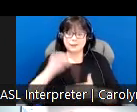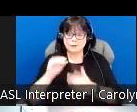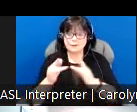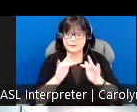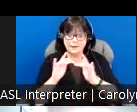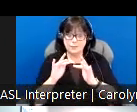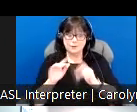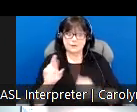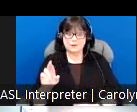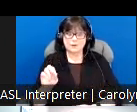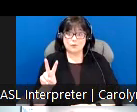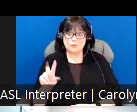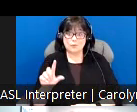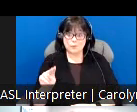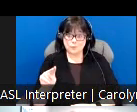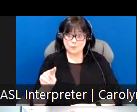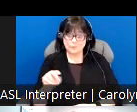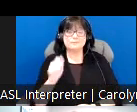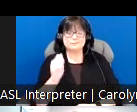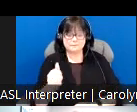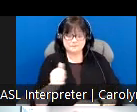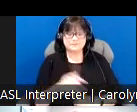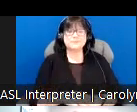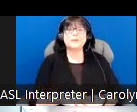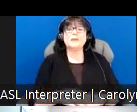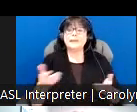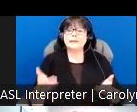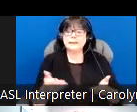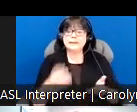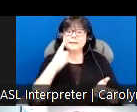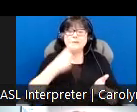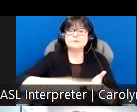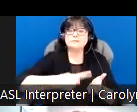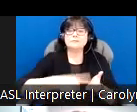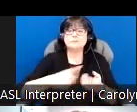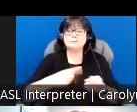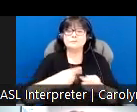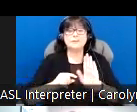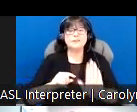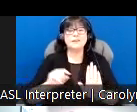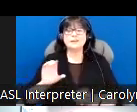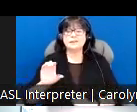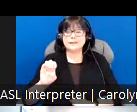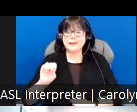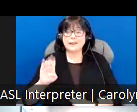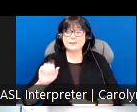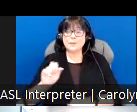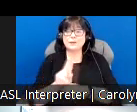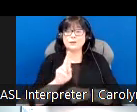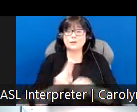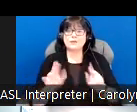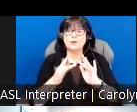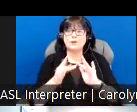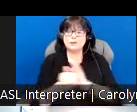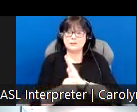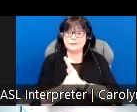that area. Melissa is joining us today to speak about the use of KESBA's online skills inventory, which was